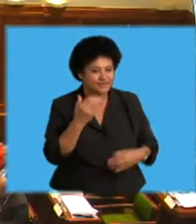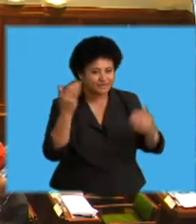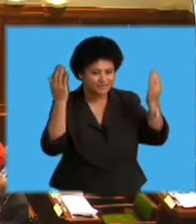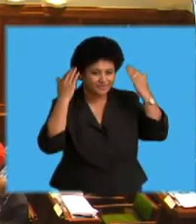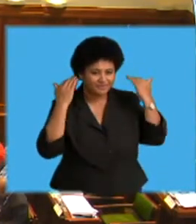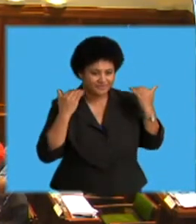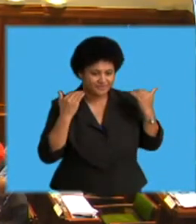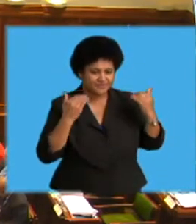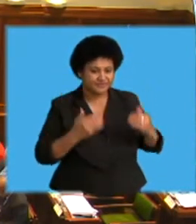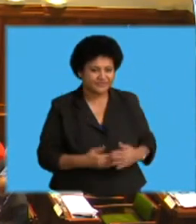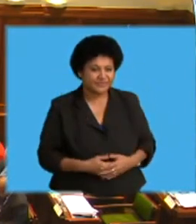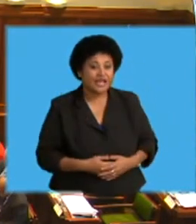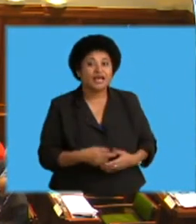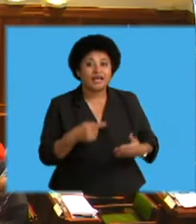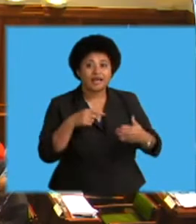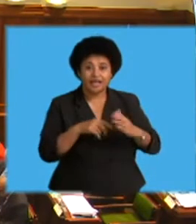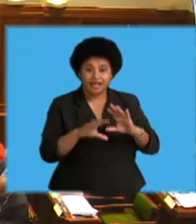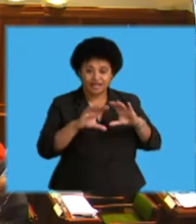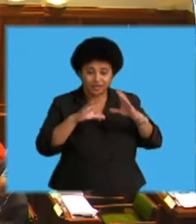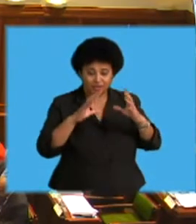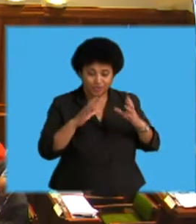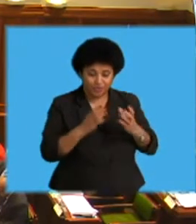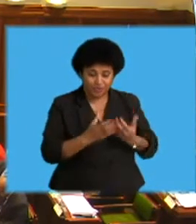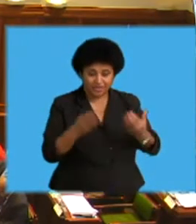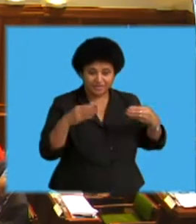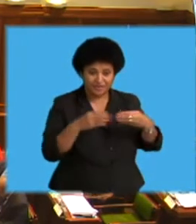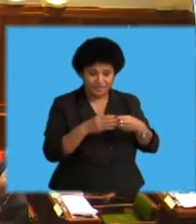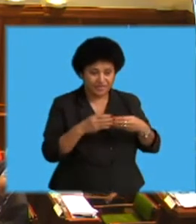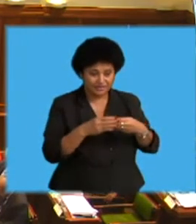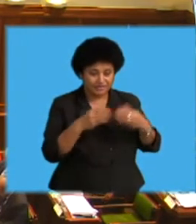According to the World Bank, Madam Speaker,